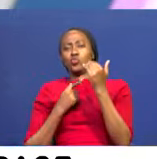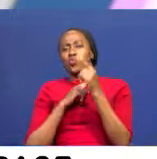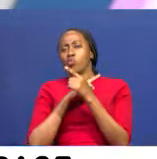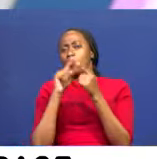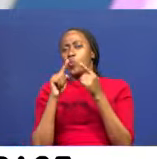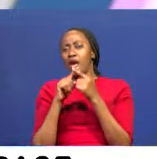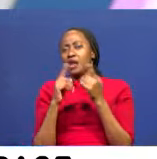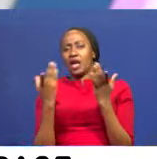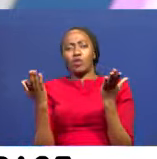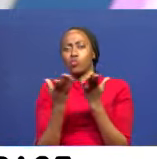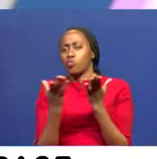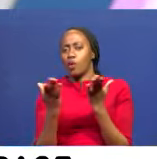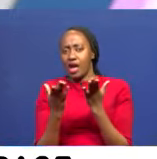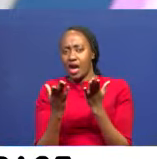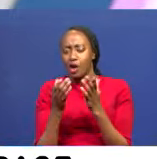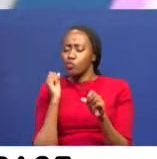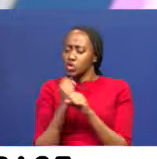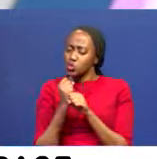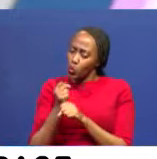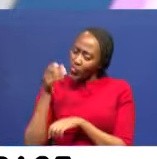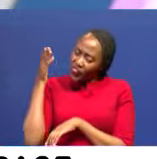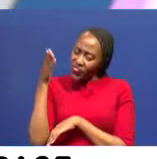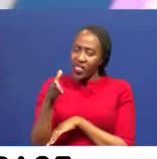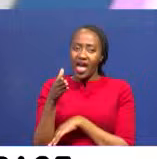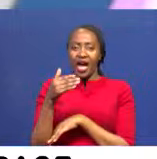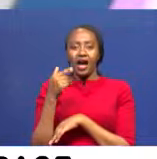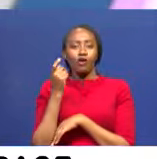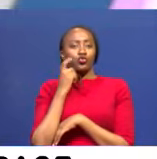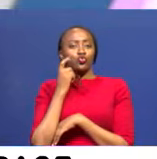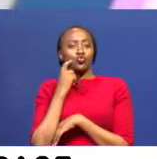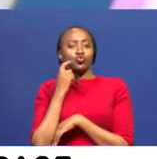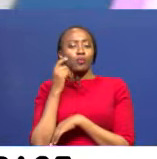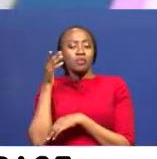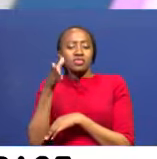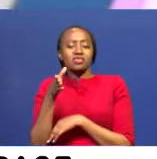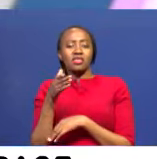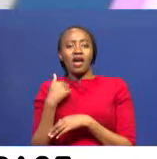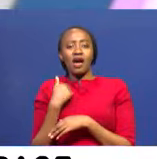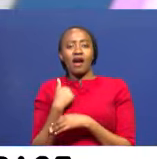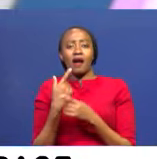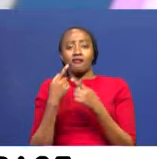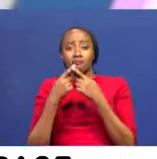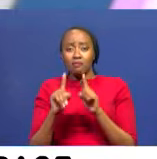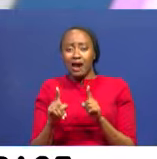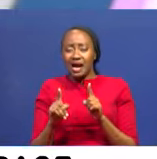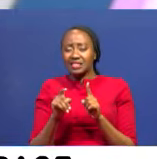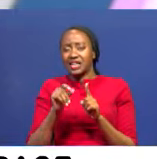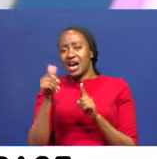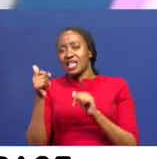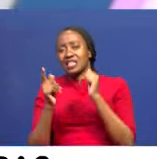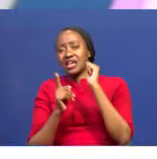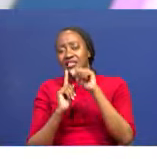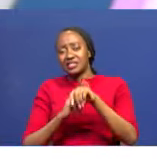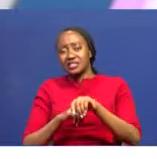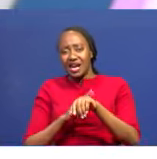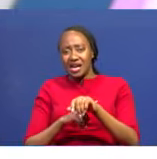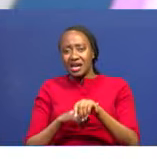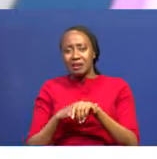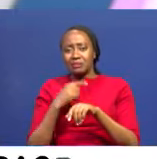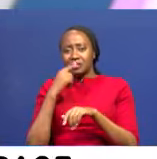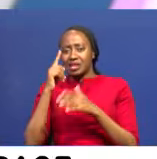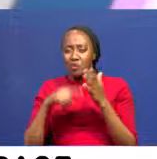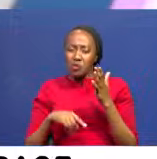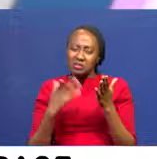We do them on the ground within our pharmacies. And sadly, community pharmacies would say are less